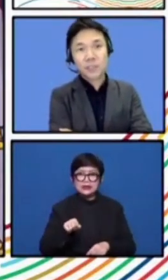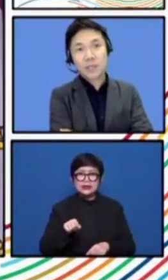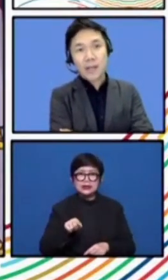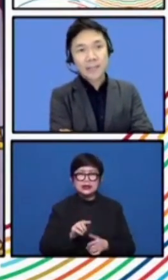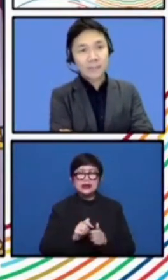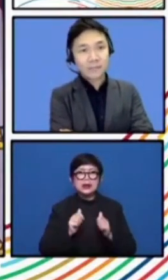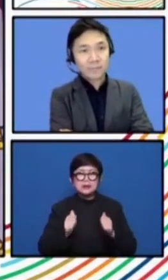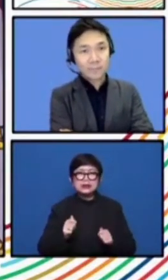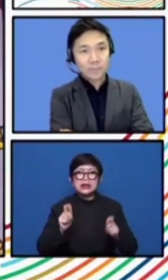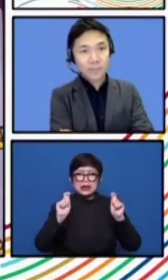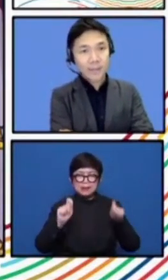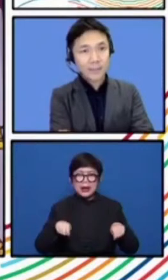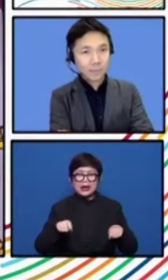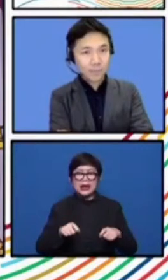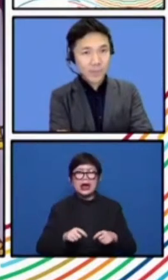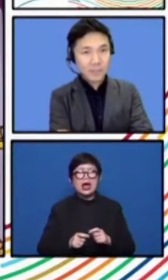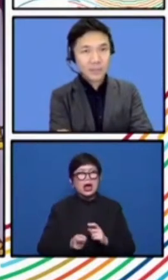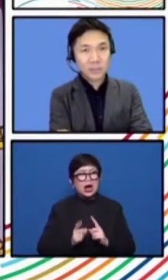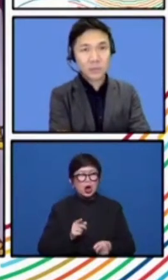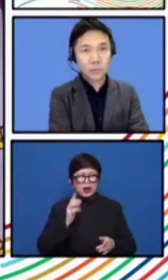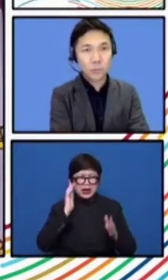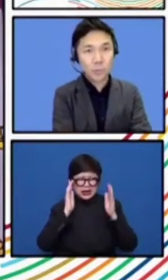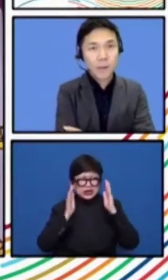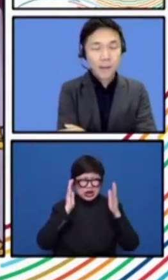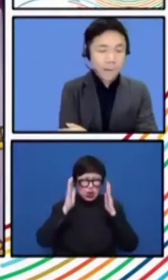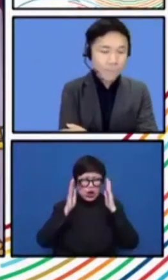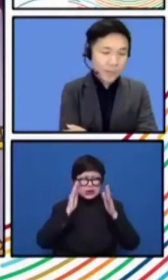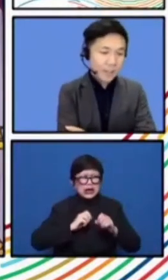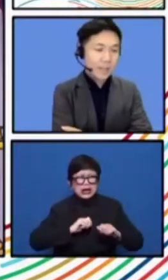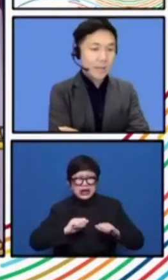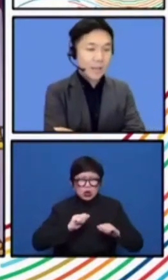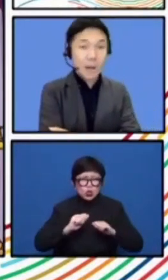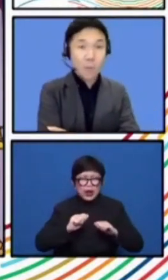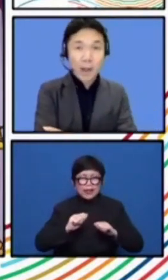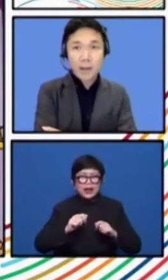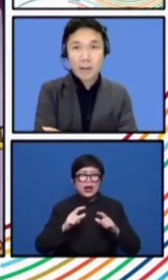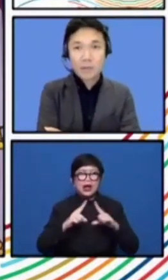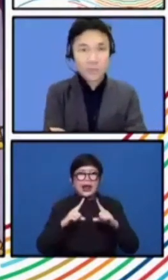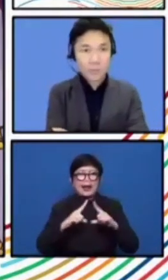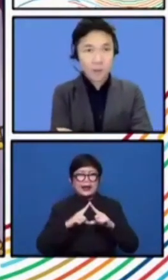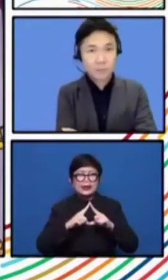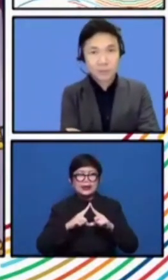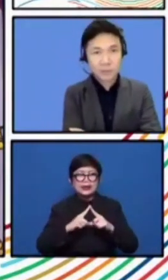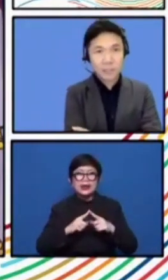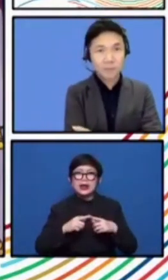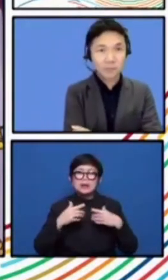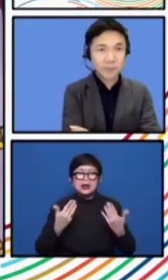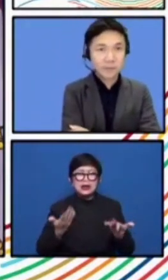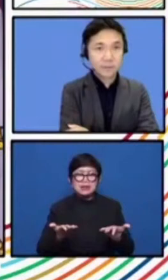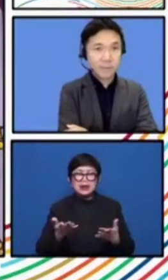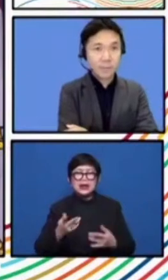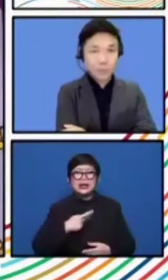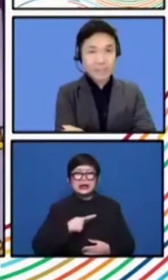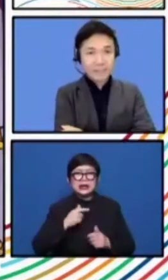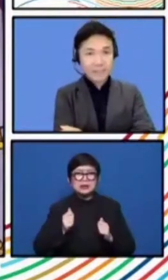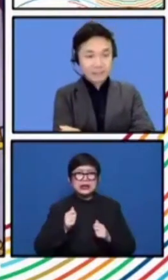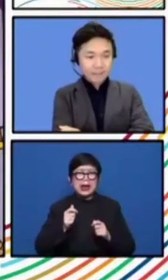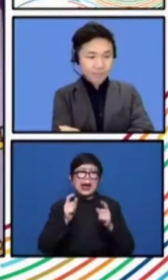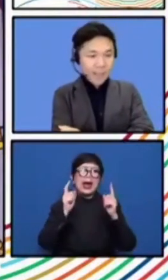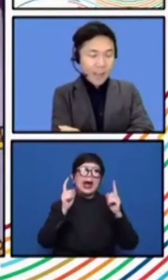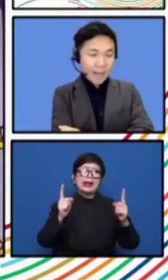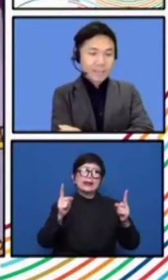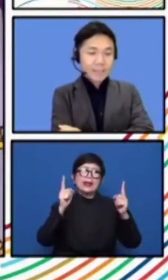as a as a means to be aware of their surroundings and of emergencies